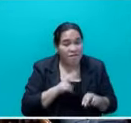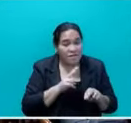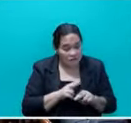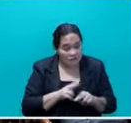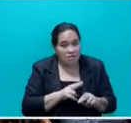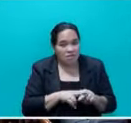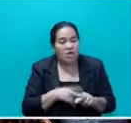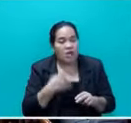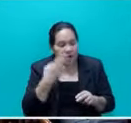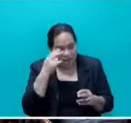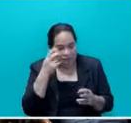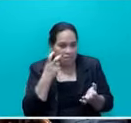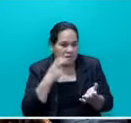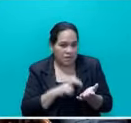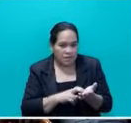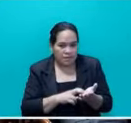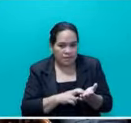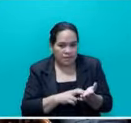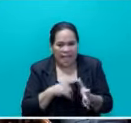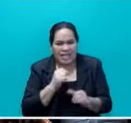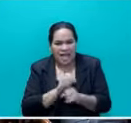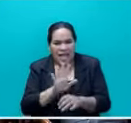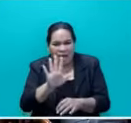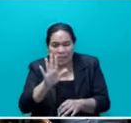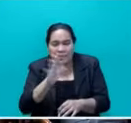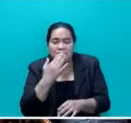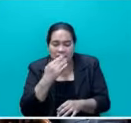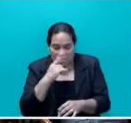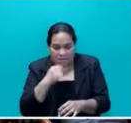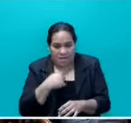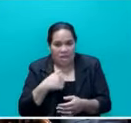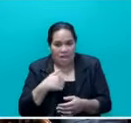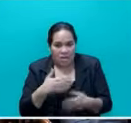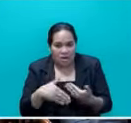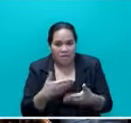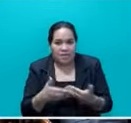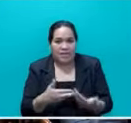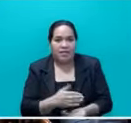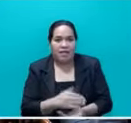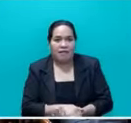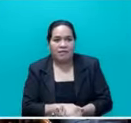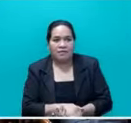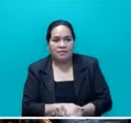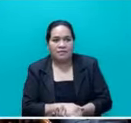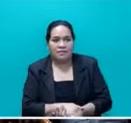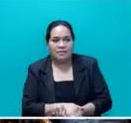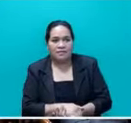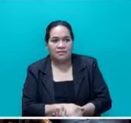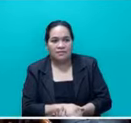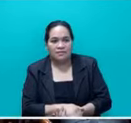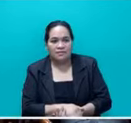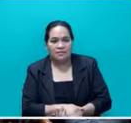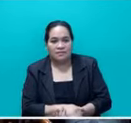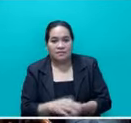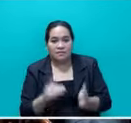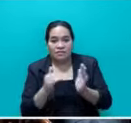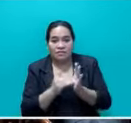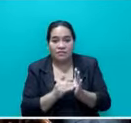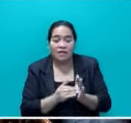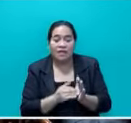commits? Can I please complete? Honourable Member, when you asked your question